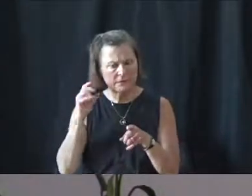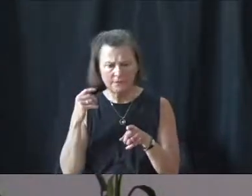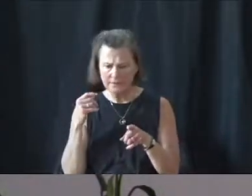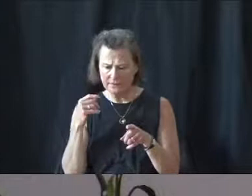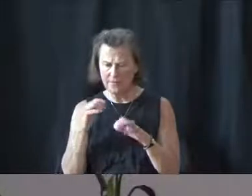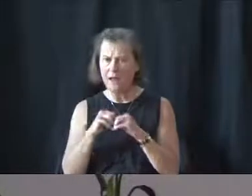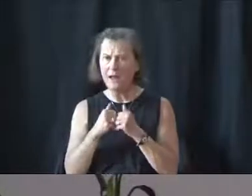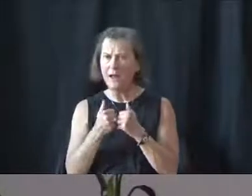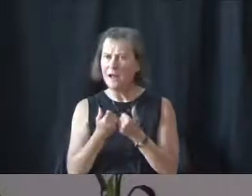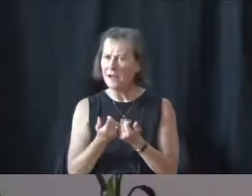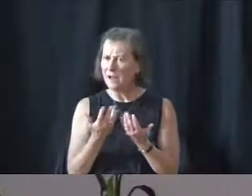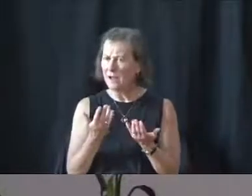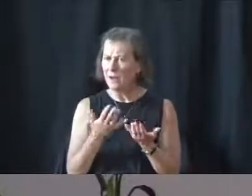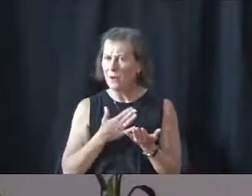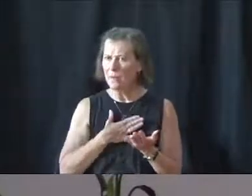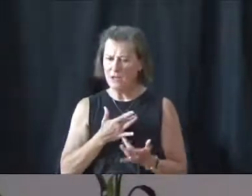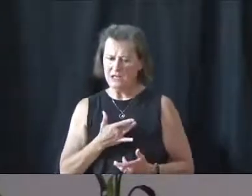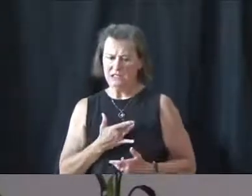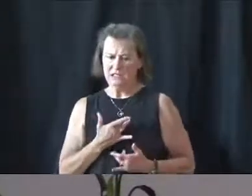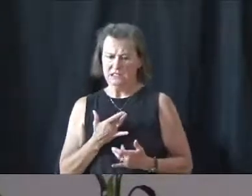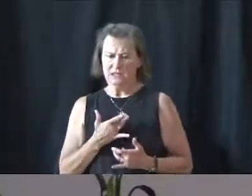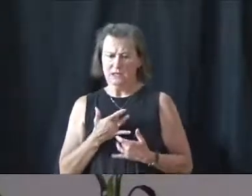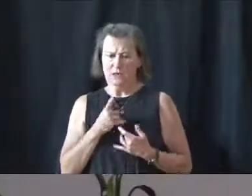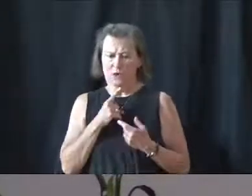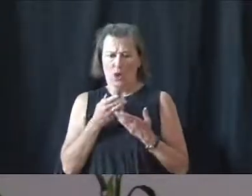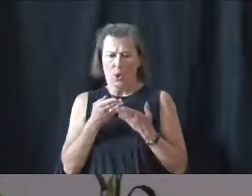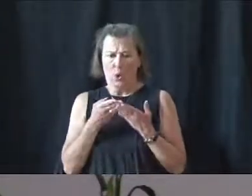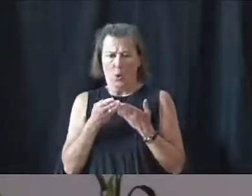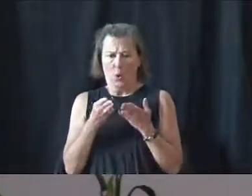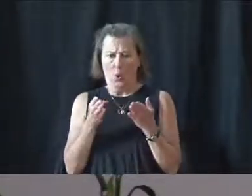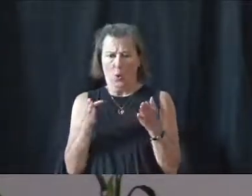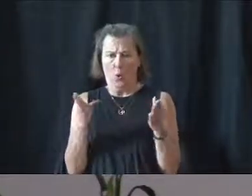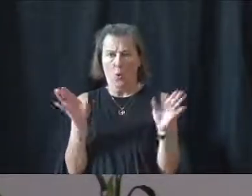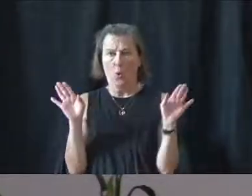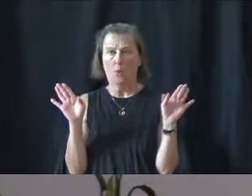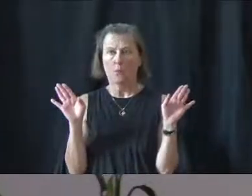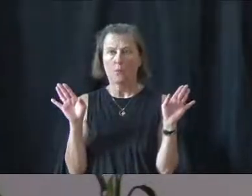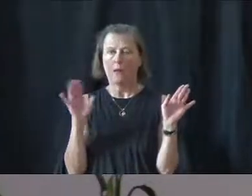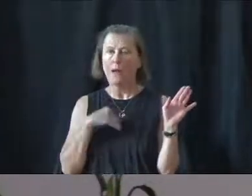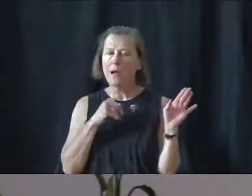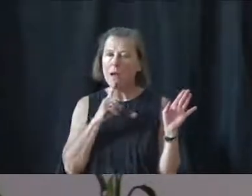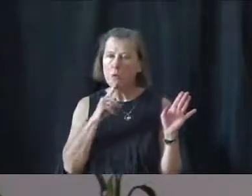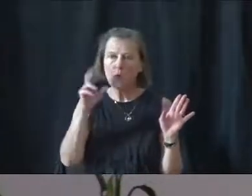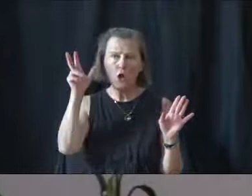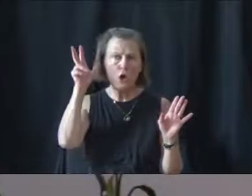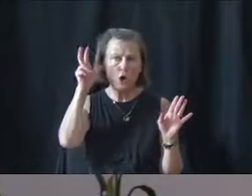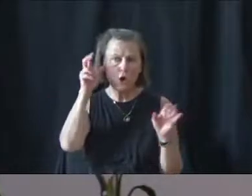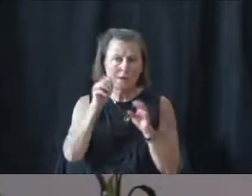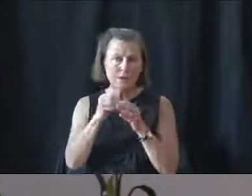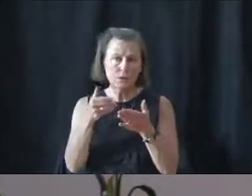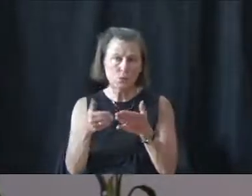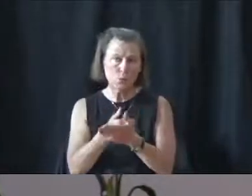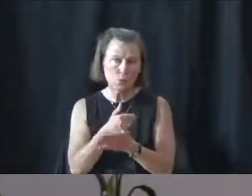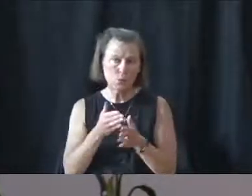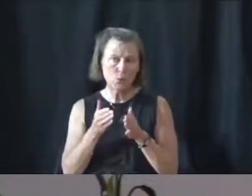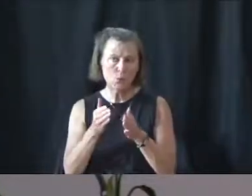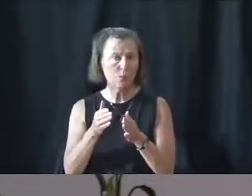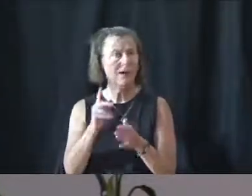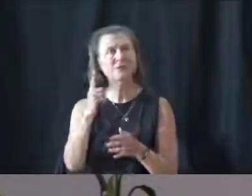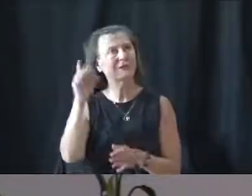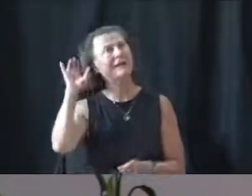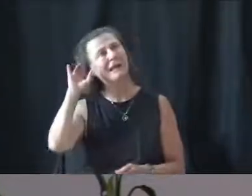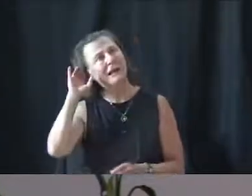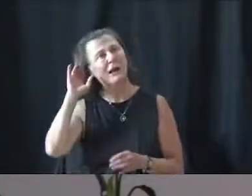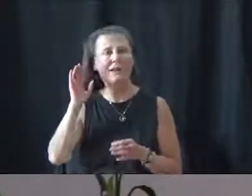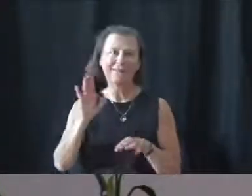somehow my sensibilities opened up and I heard in a new way. Instead of just hearing